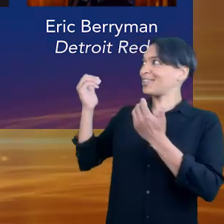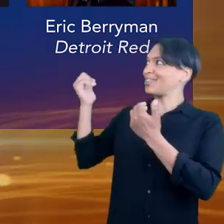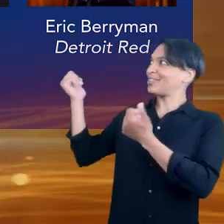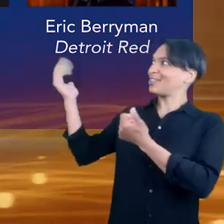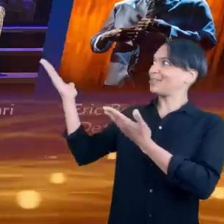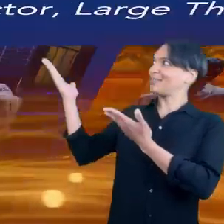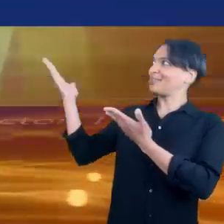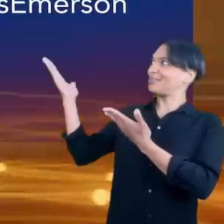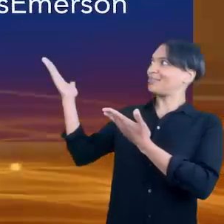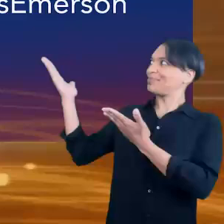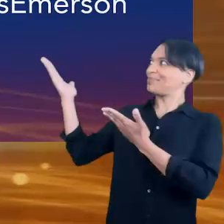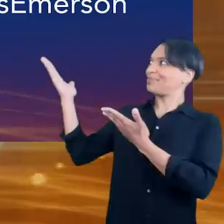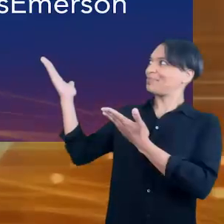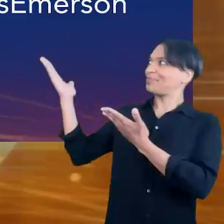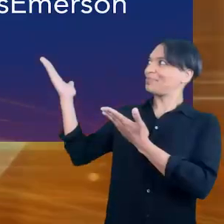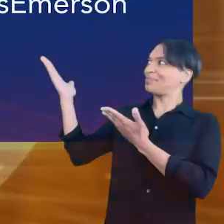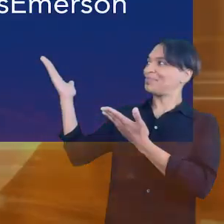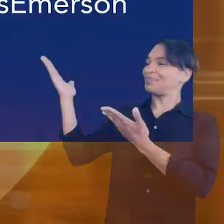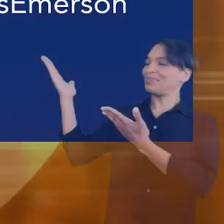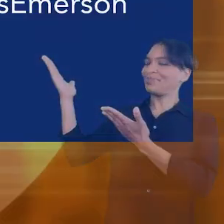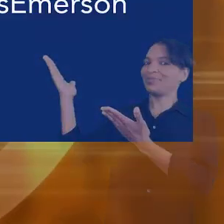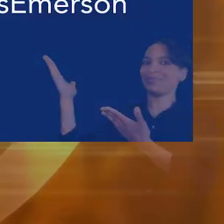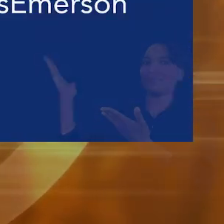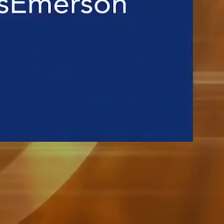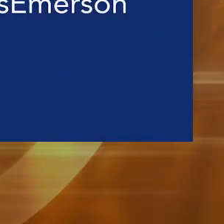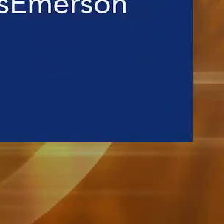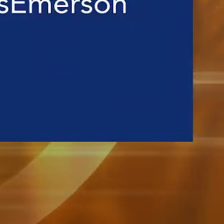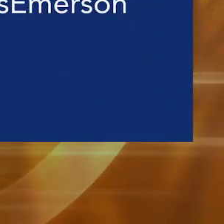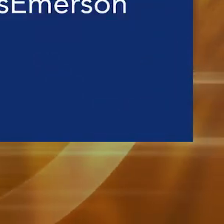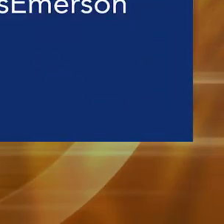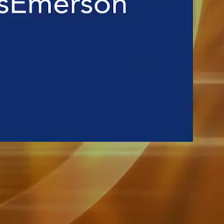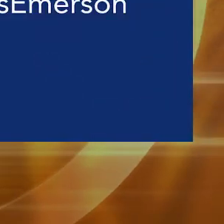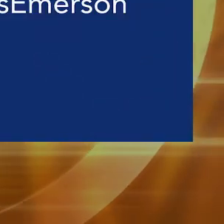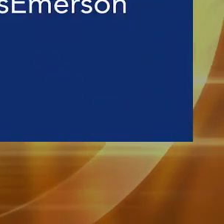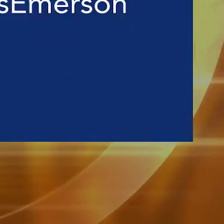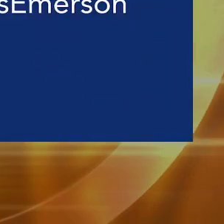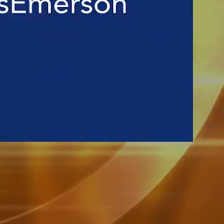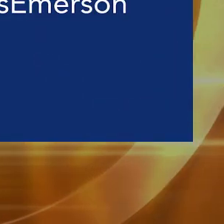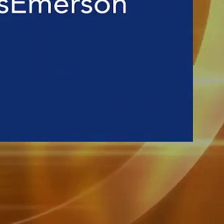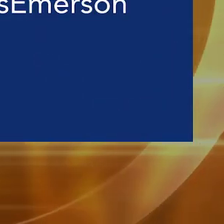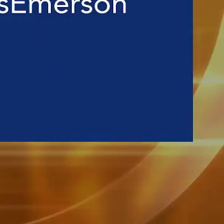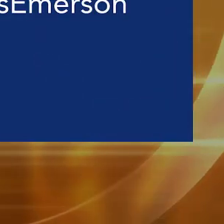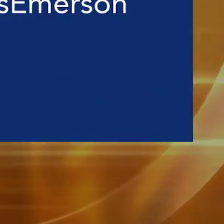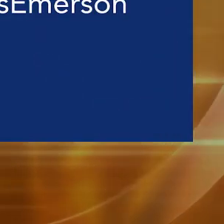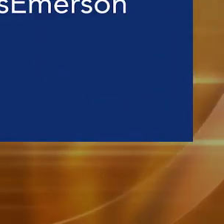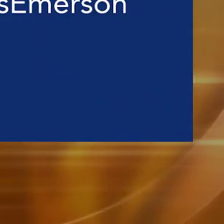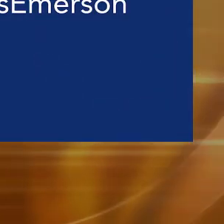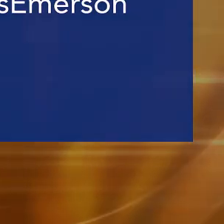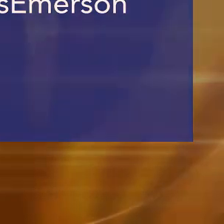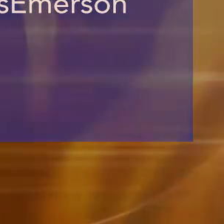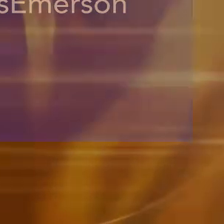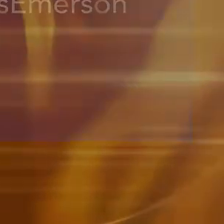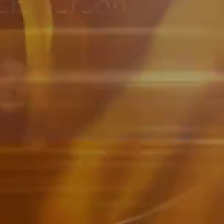to Eric Berriman, Detroit Red, Arts Emerson.